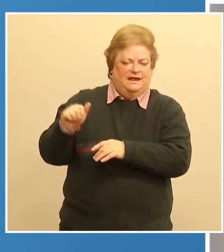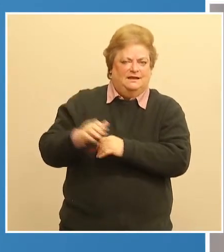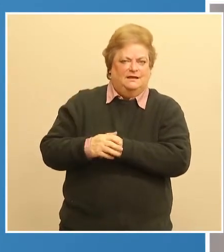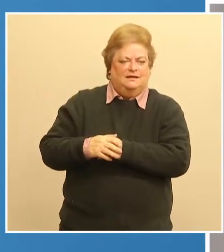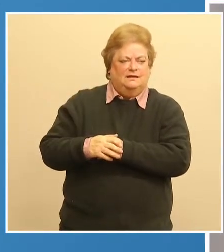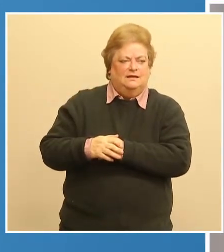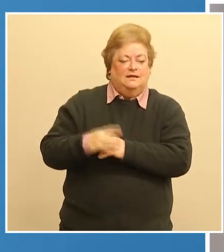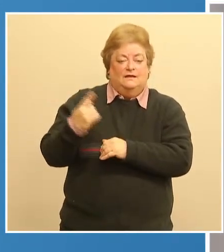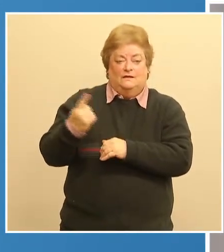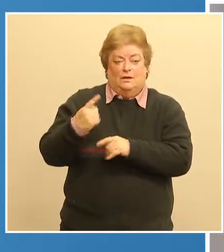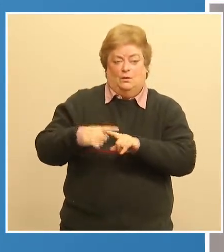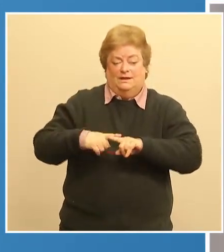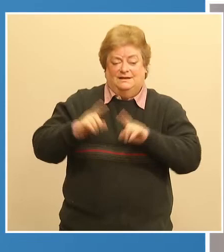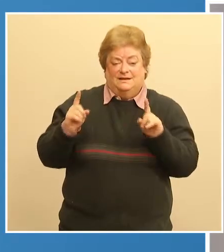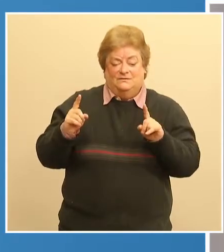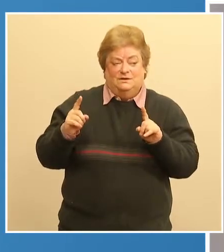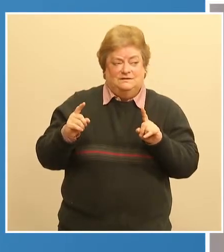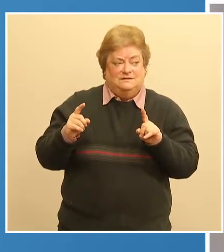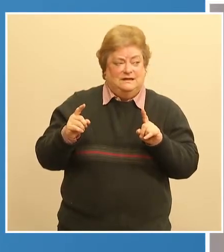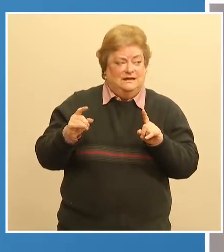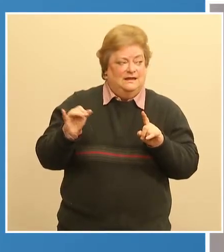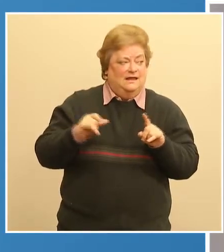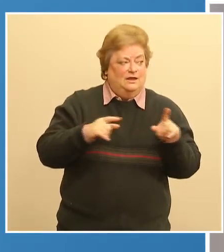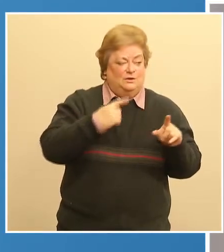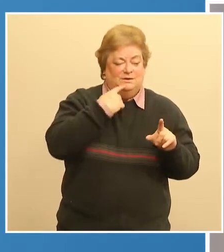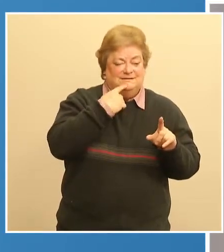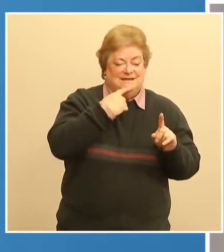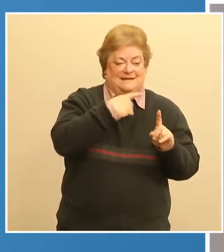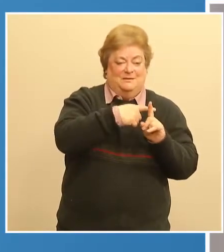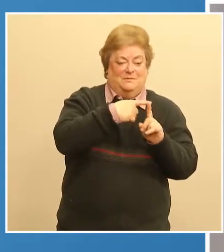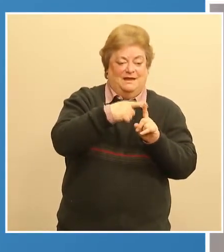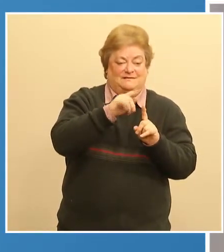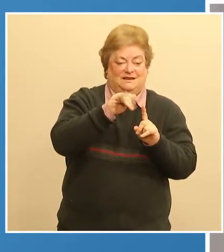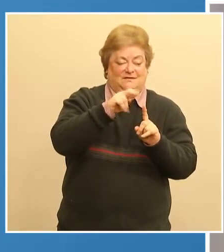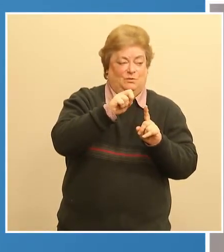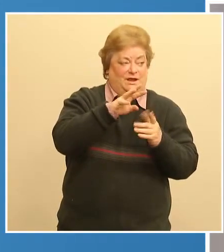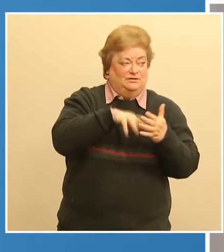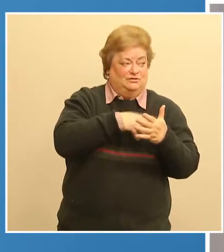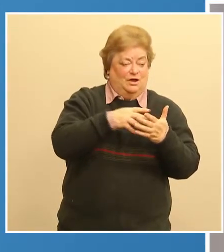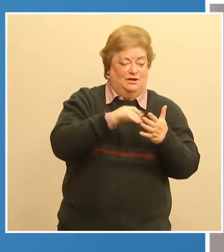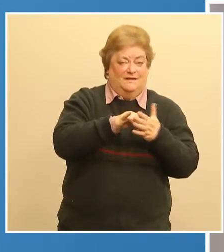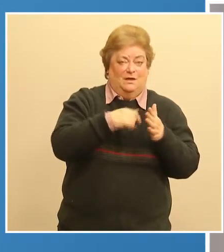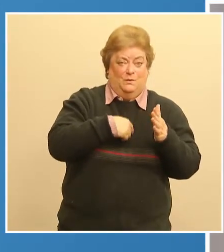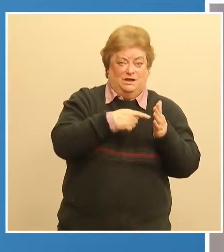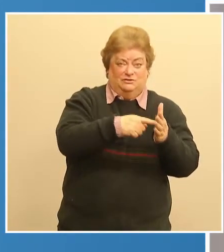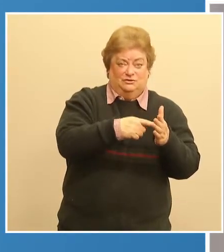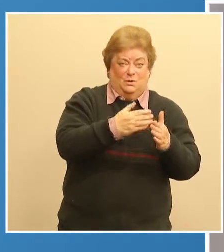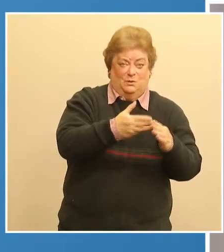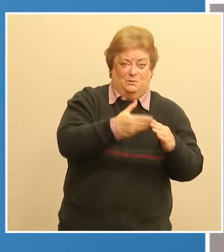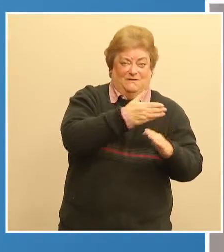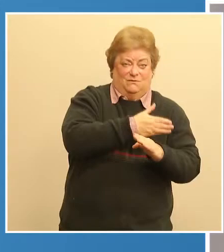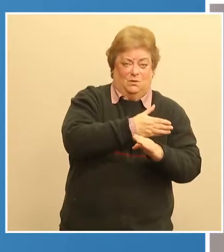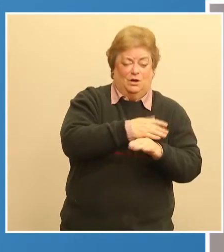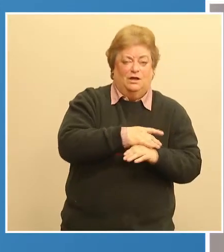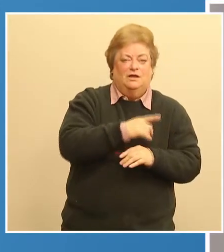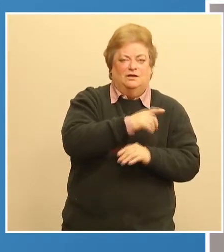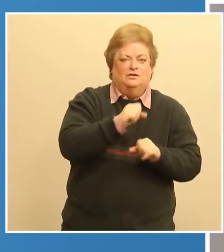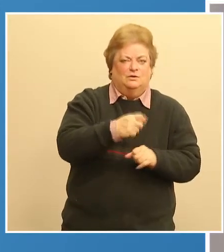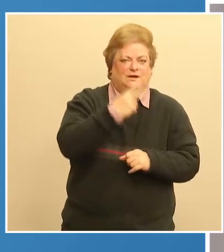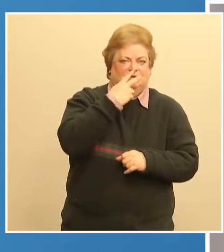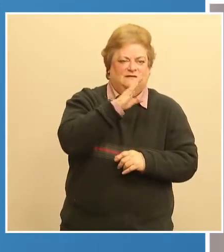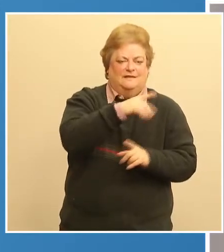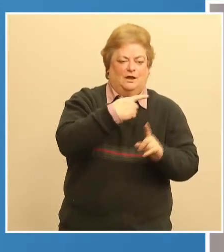It's just the only difference is, like you can see the positivity rate chart that we showed earlier. You're able to see that